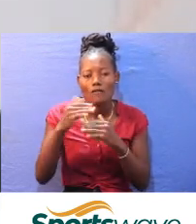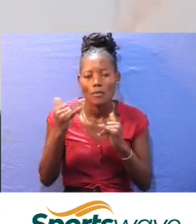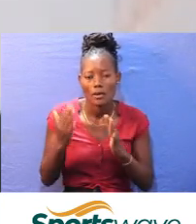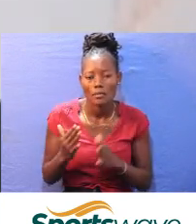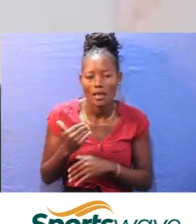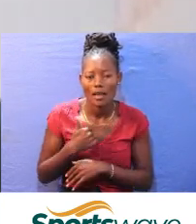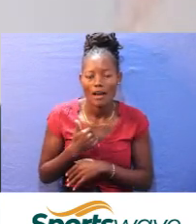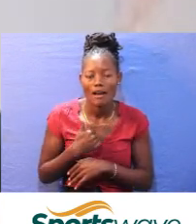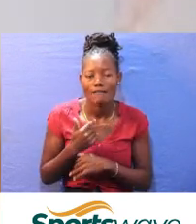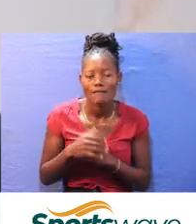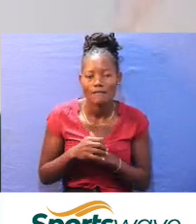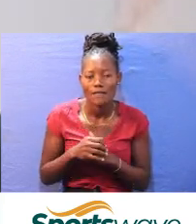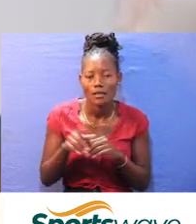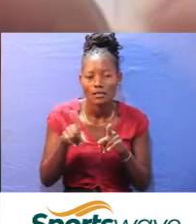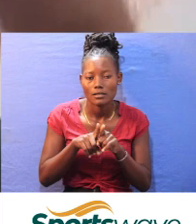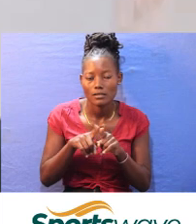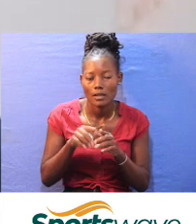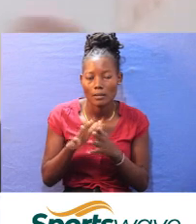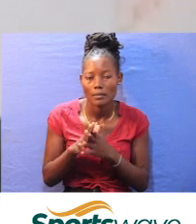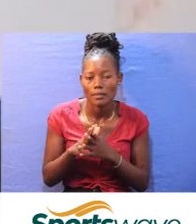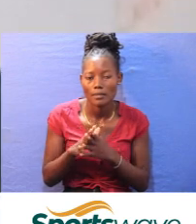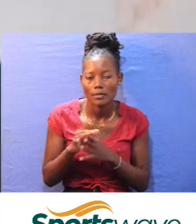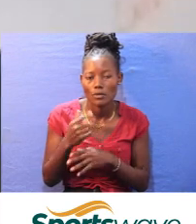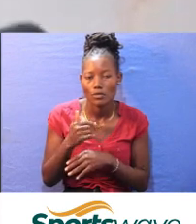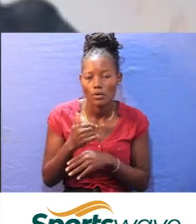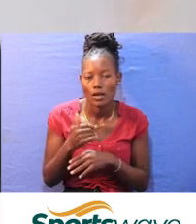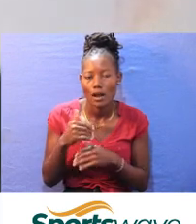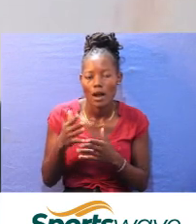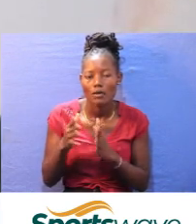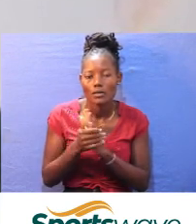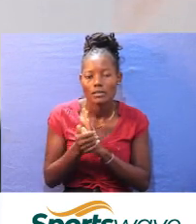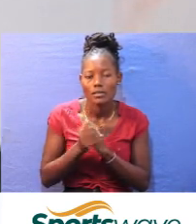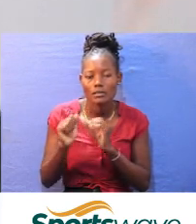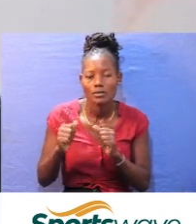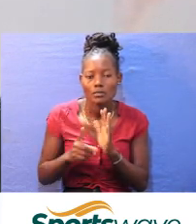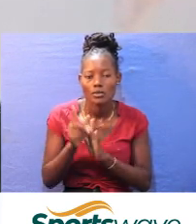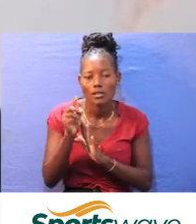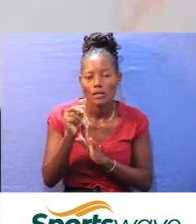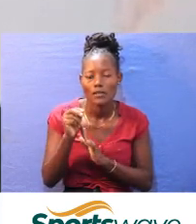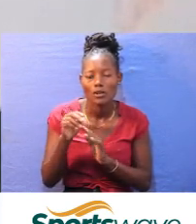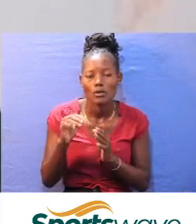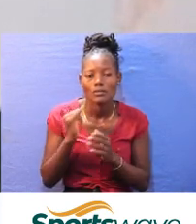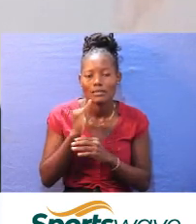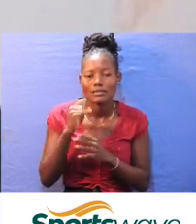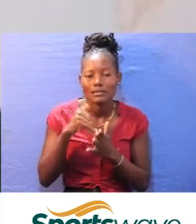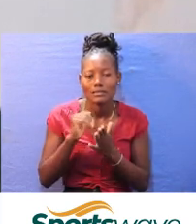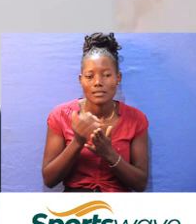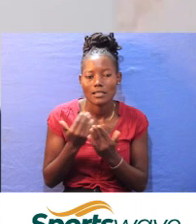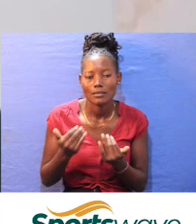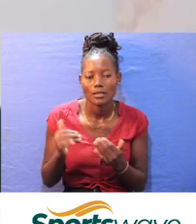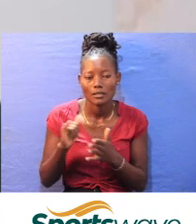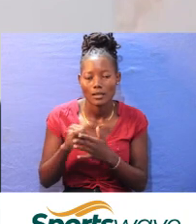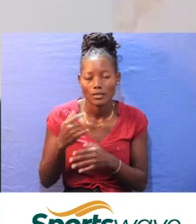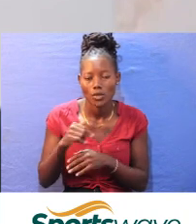run fast? And the other part of that is, can it be developed? Is this something that that we're able